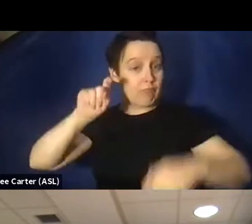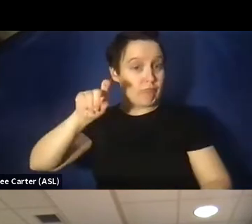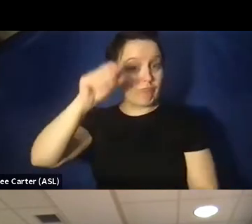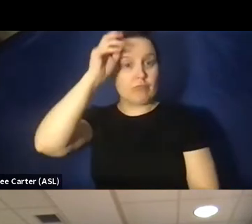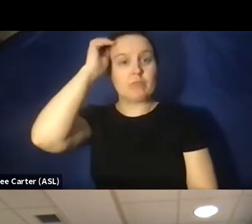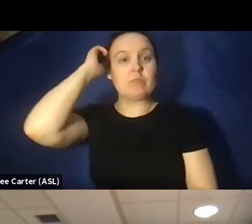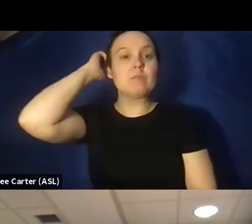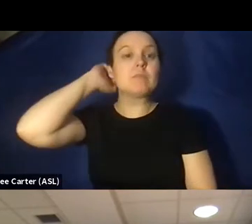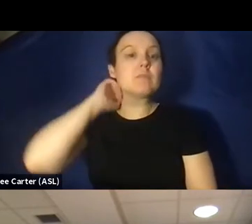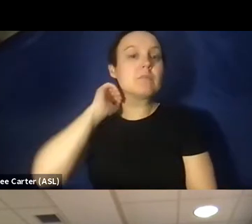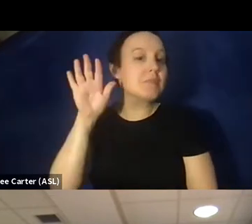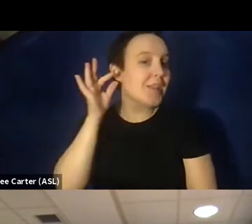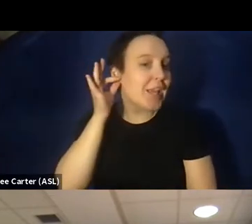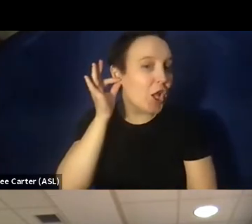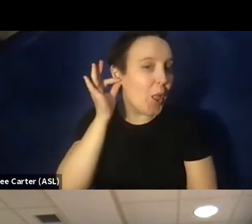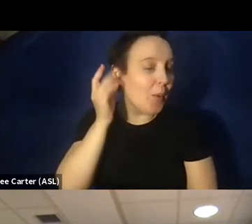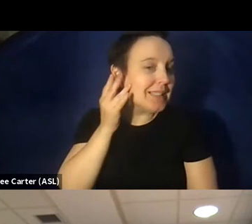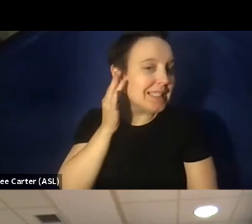Did your earlobes tingle?